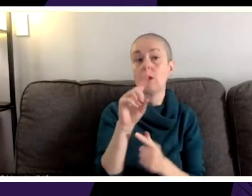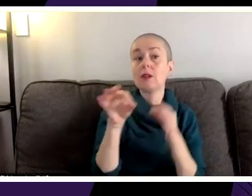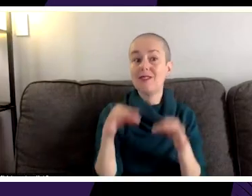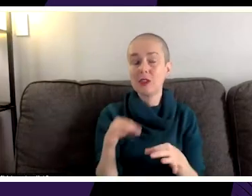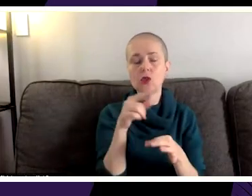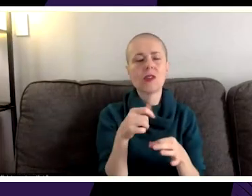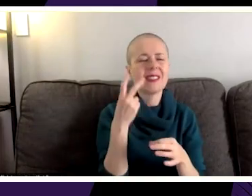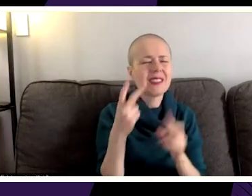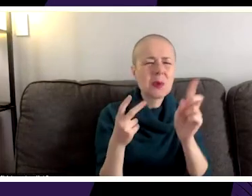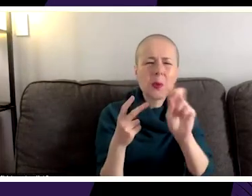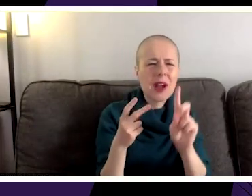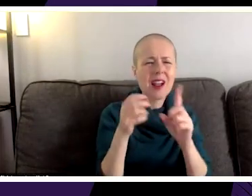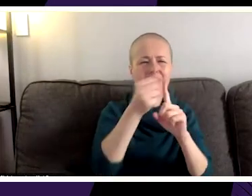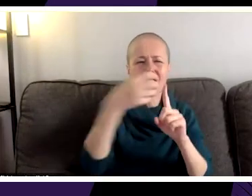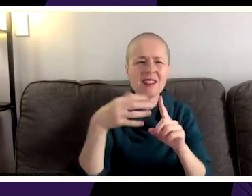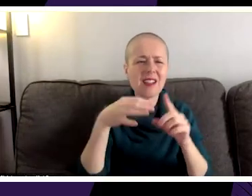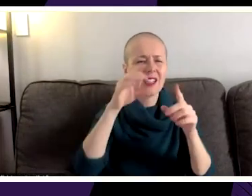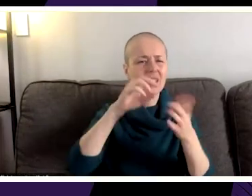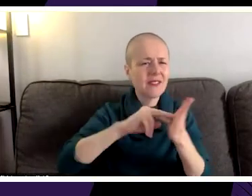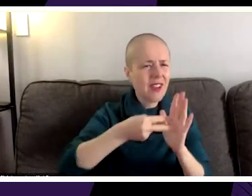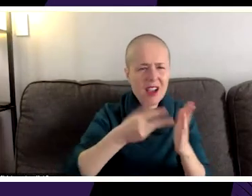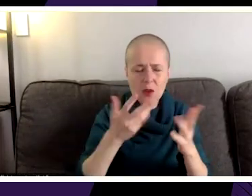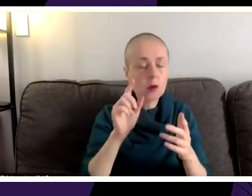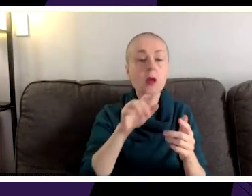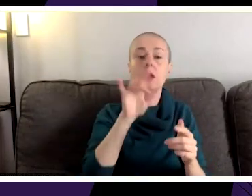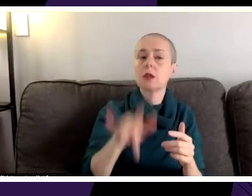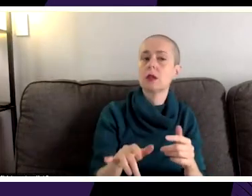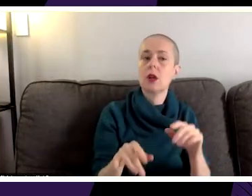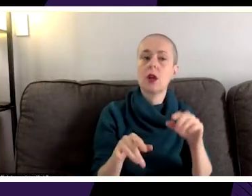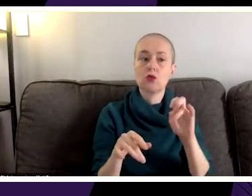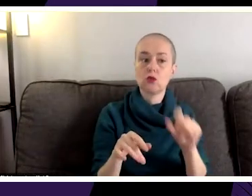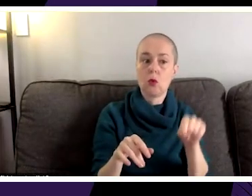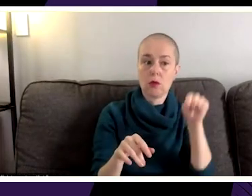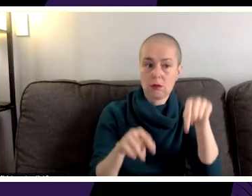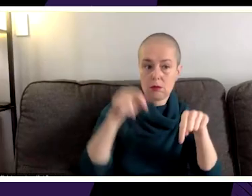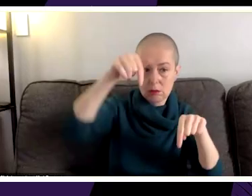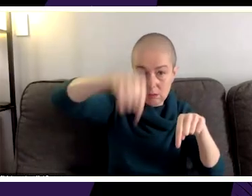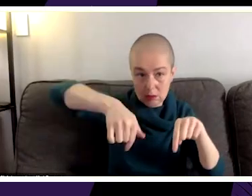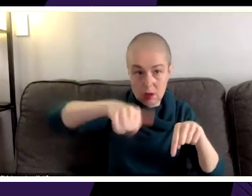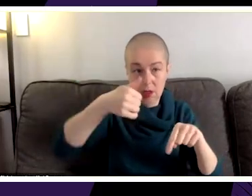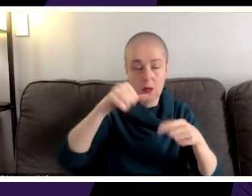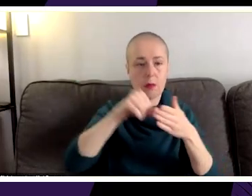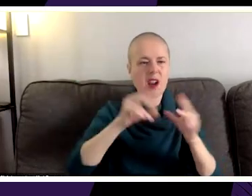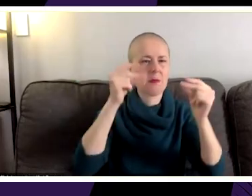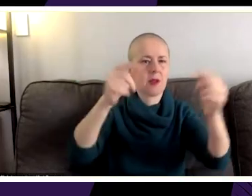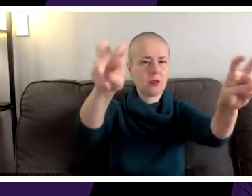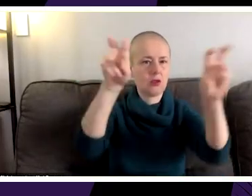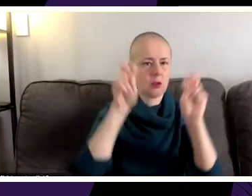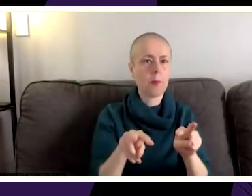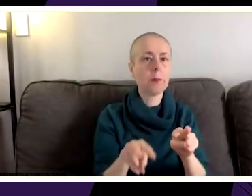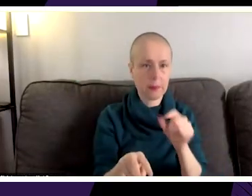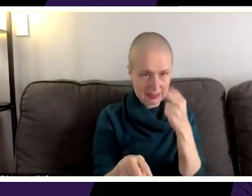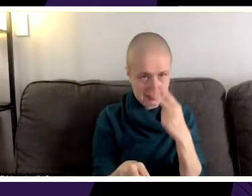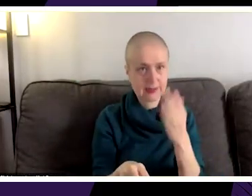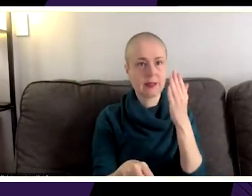was defined, I can simply Control plus click on it, and the editor immediately takes me to that line. Let's take a look at